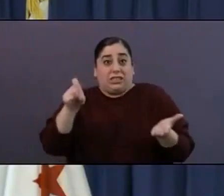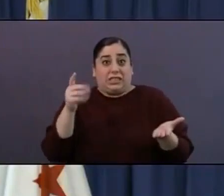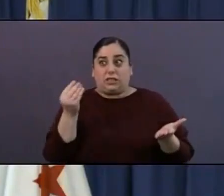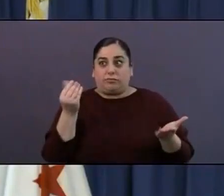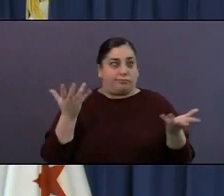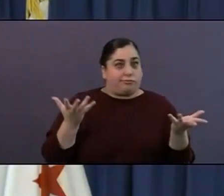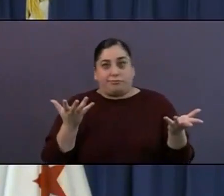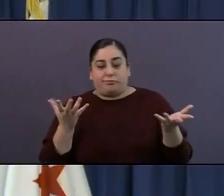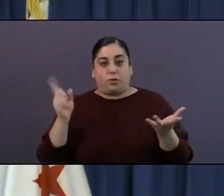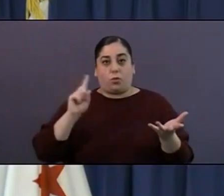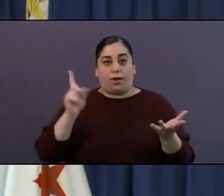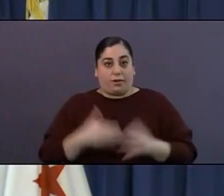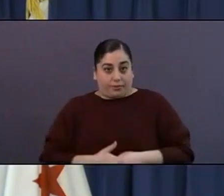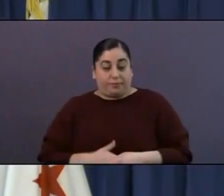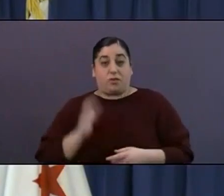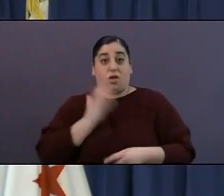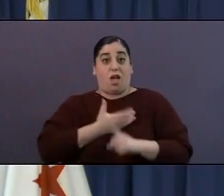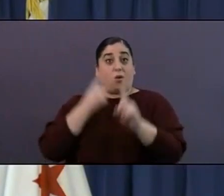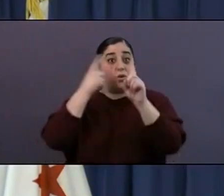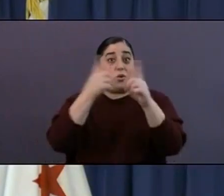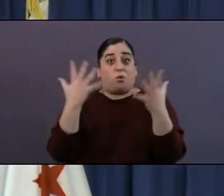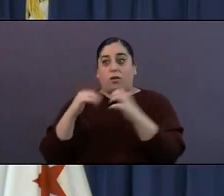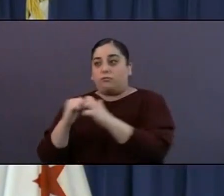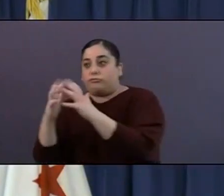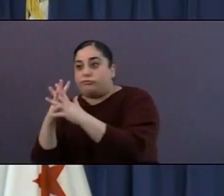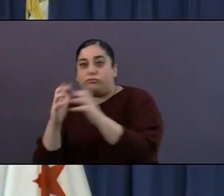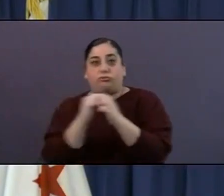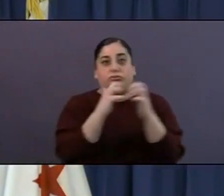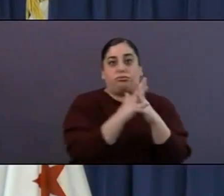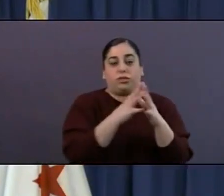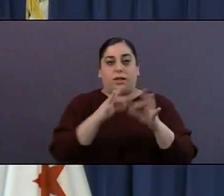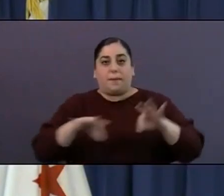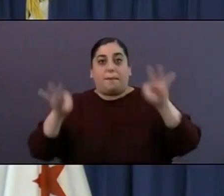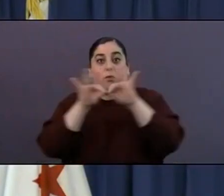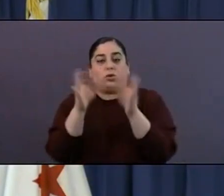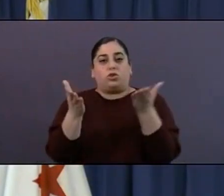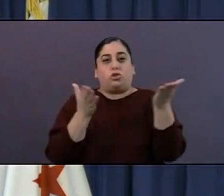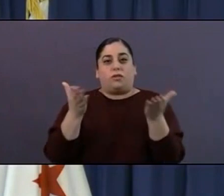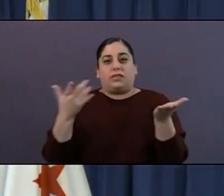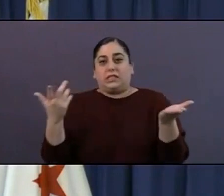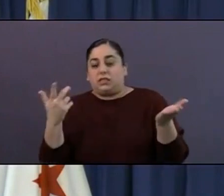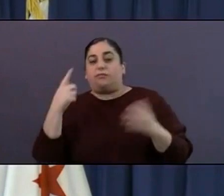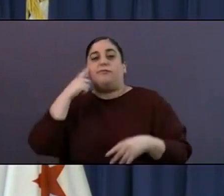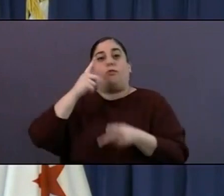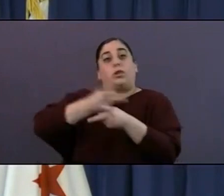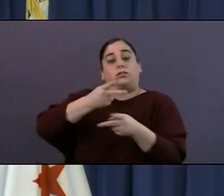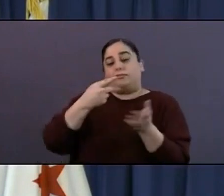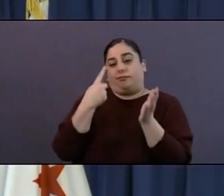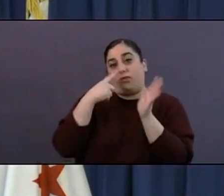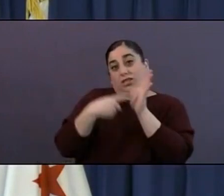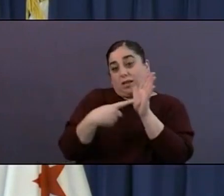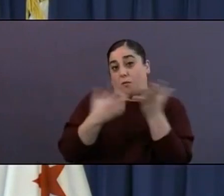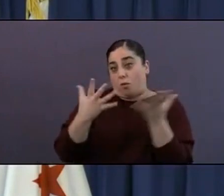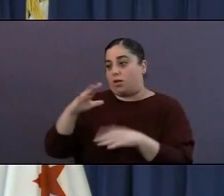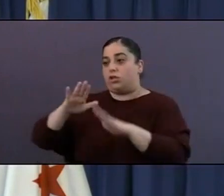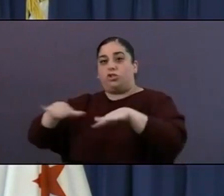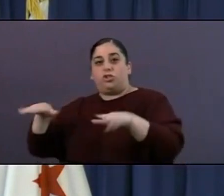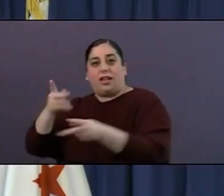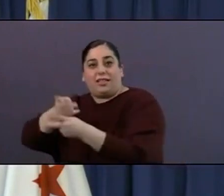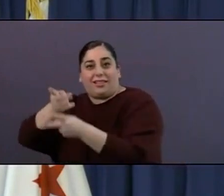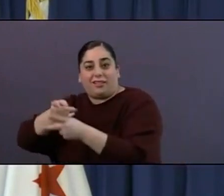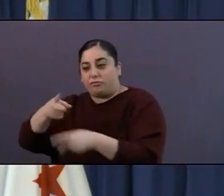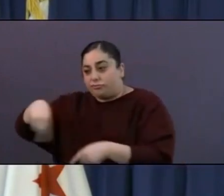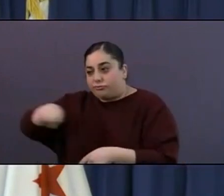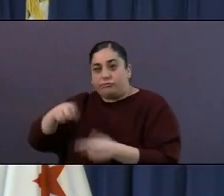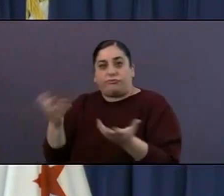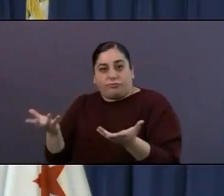actually of some certain services. Childcare, housing and employment are critical reads needs right now and they are front and center in the